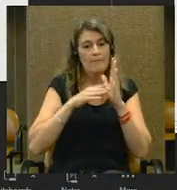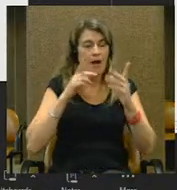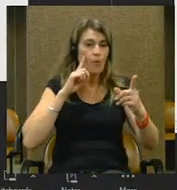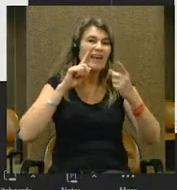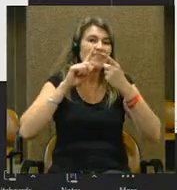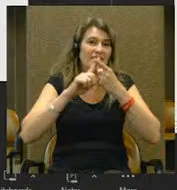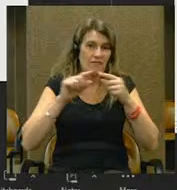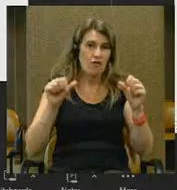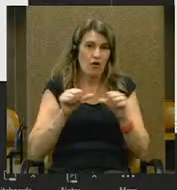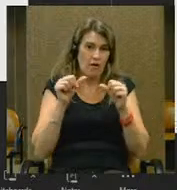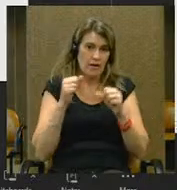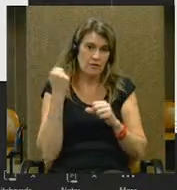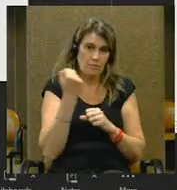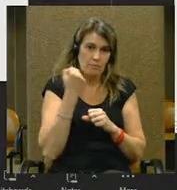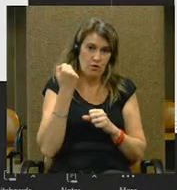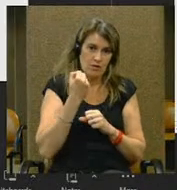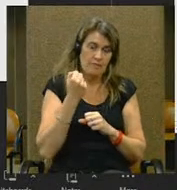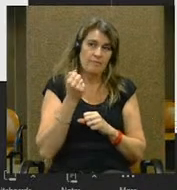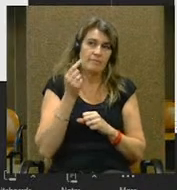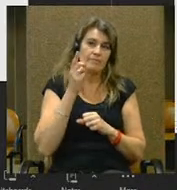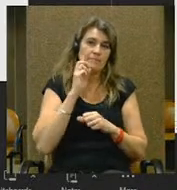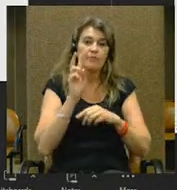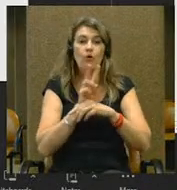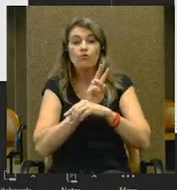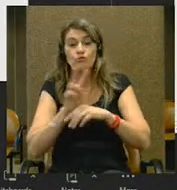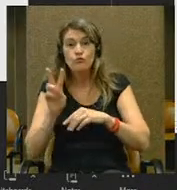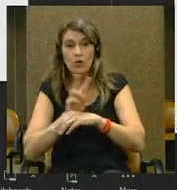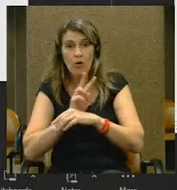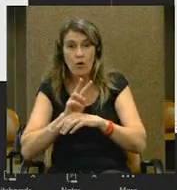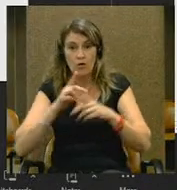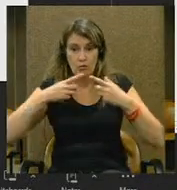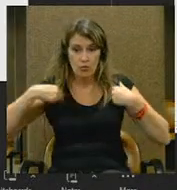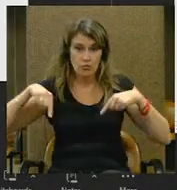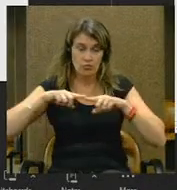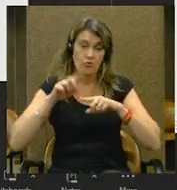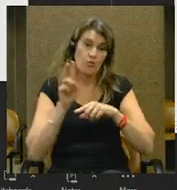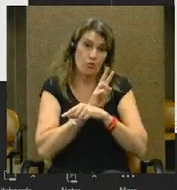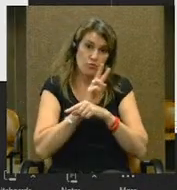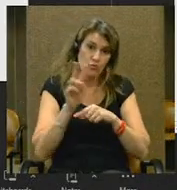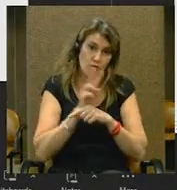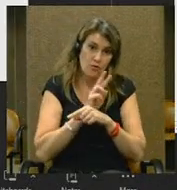program to make sure that it's doing more harm or more good.